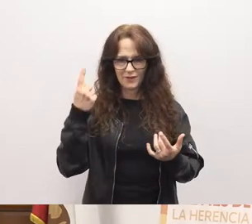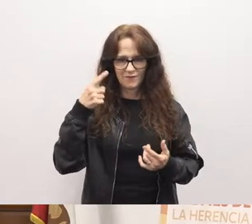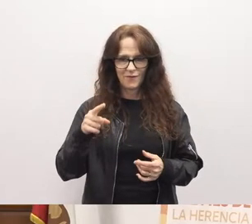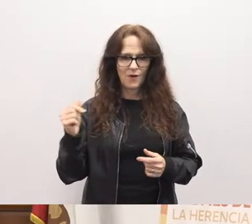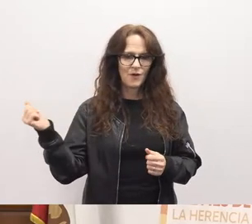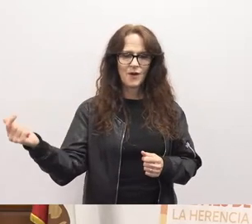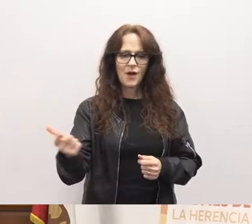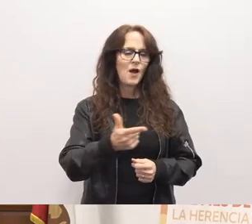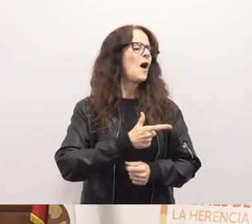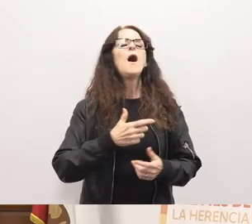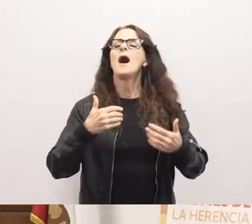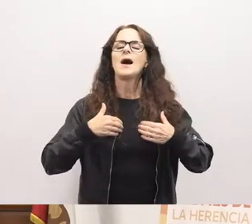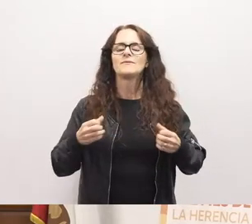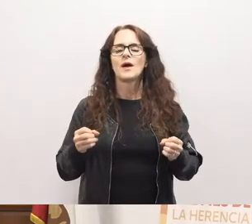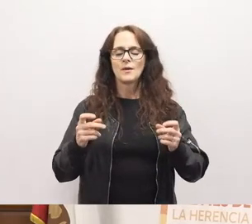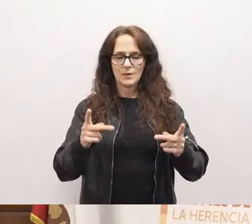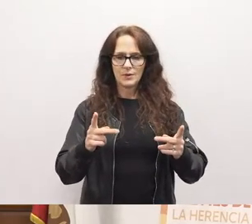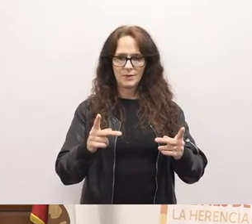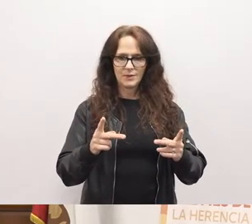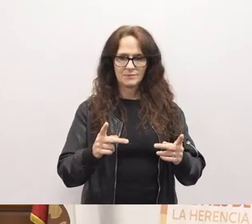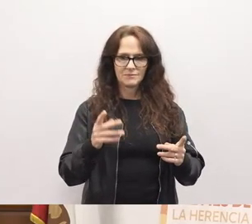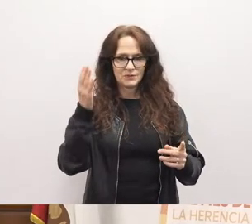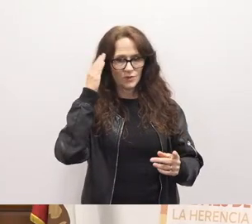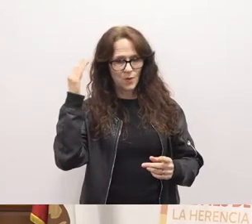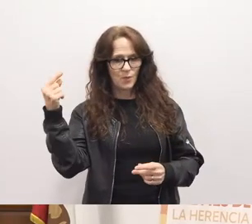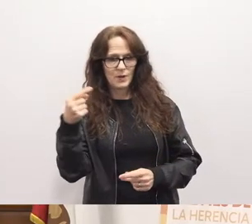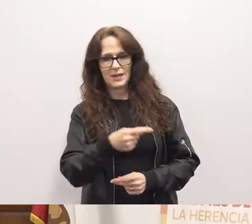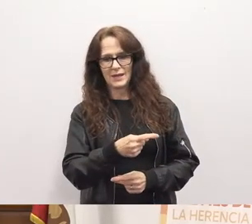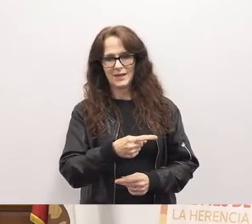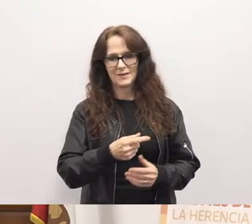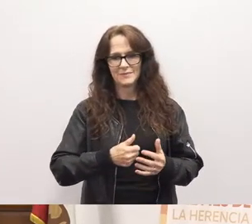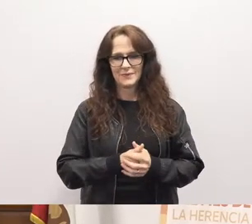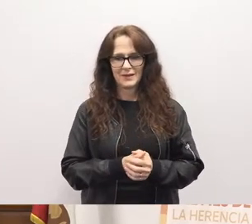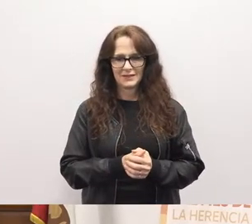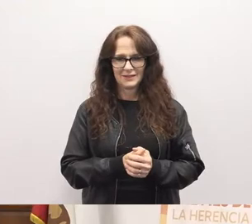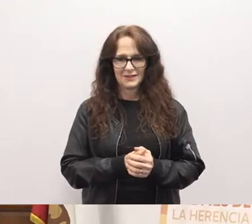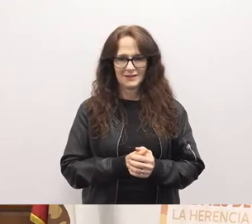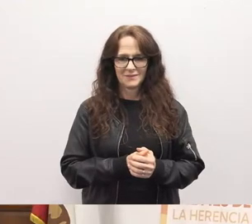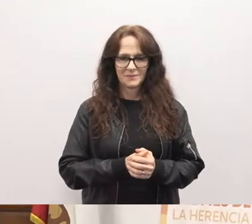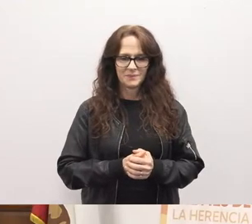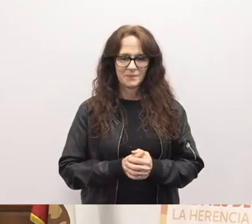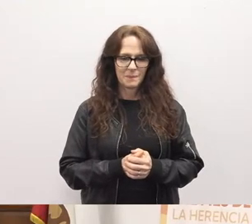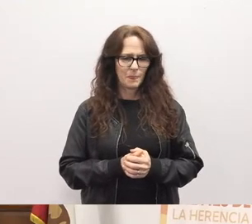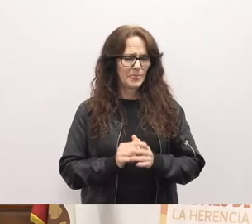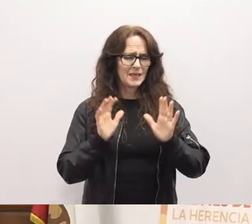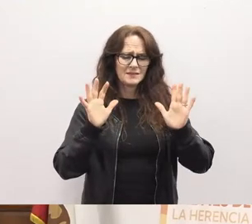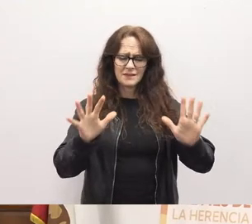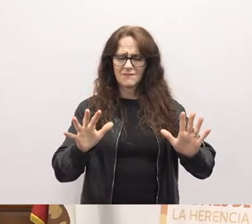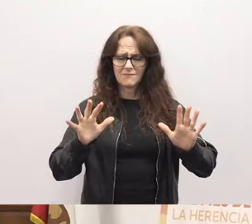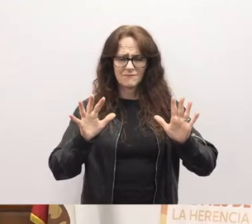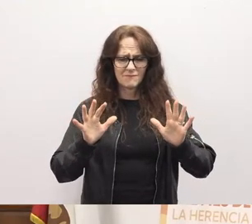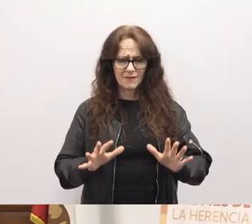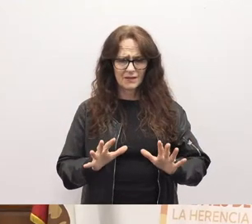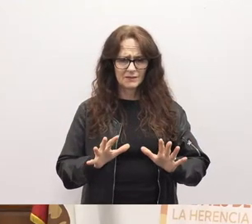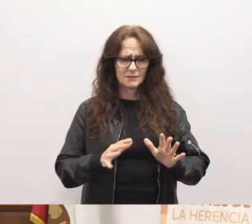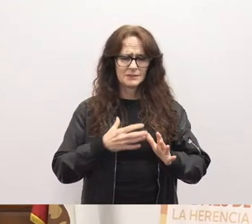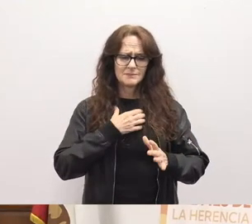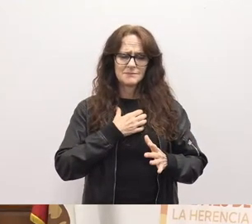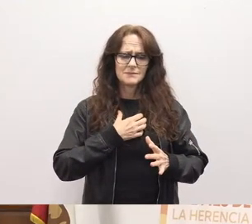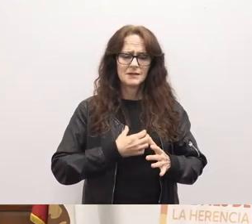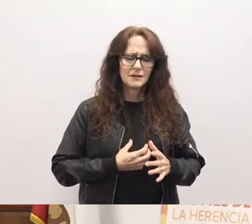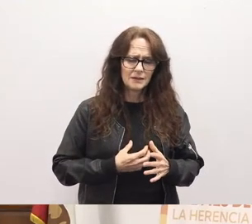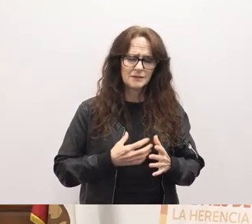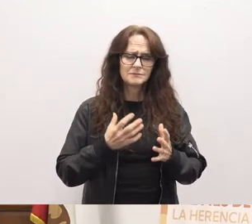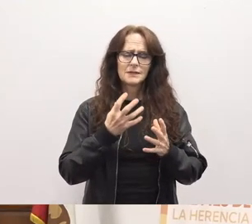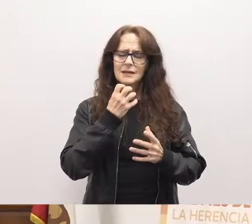everyone to have the opportunity to get to know him. He is a fabulously compassionate,